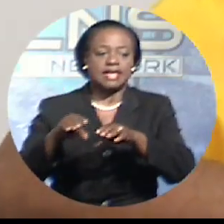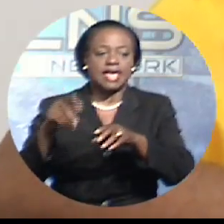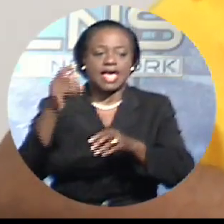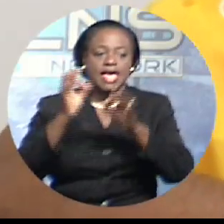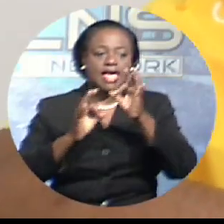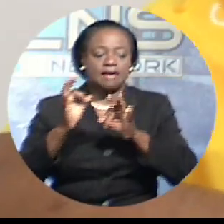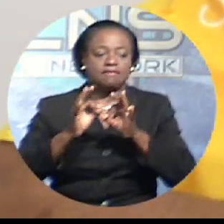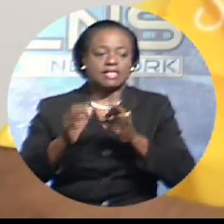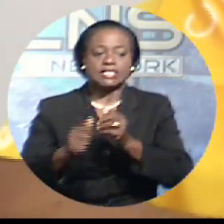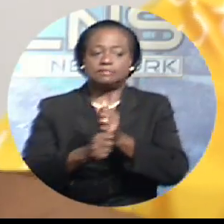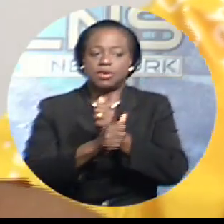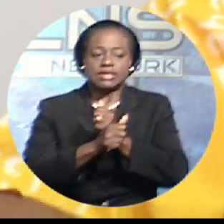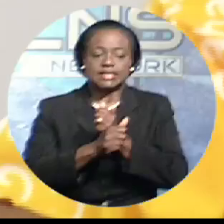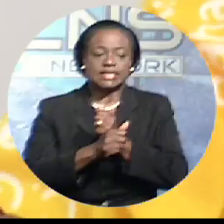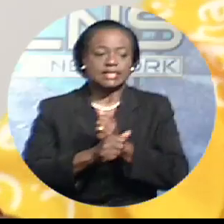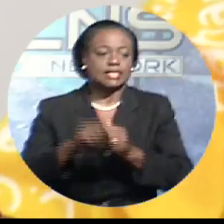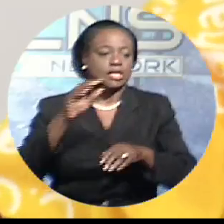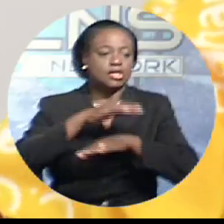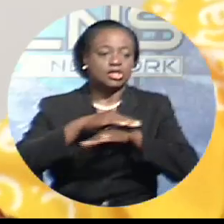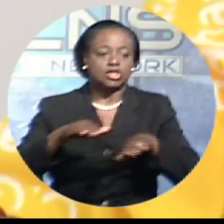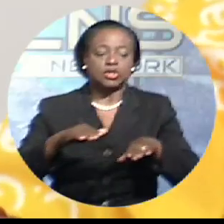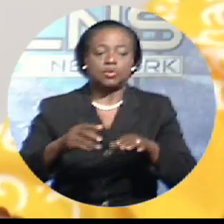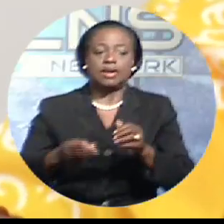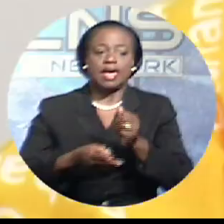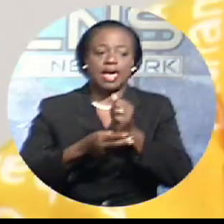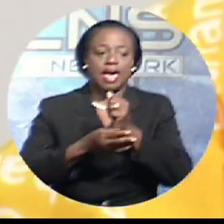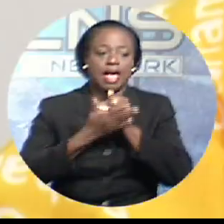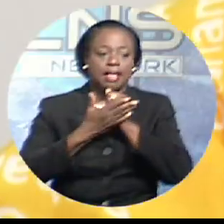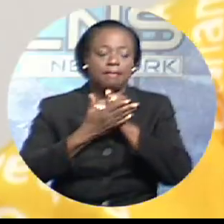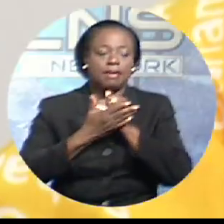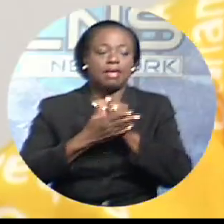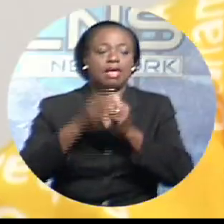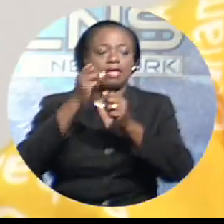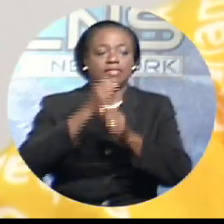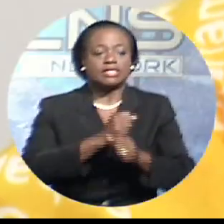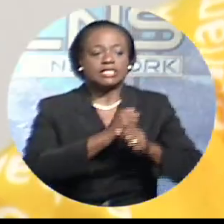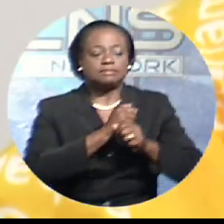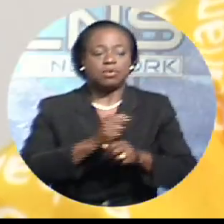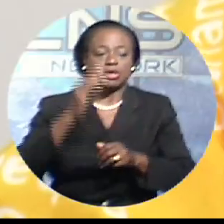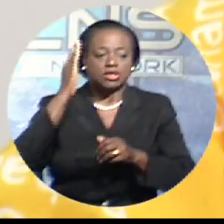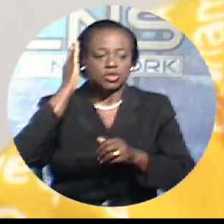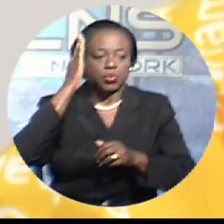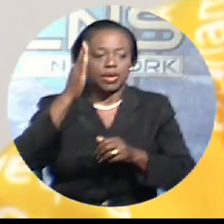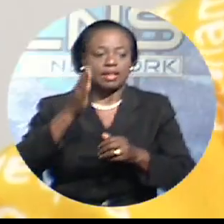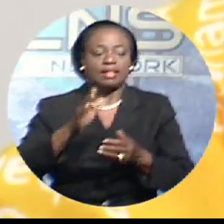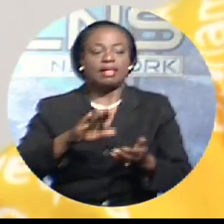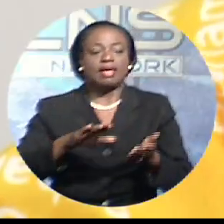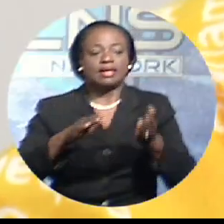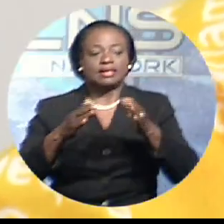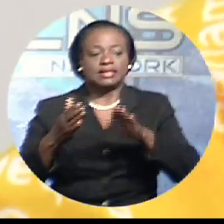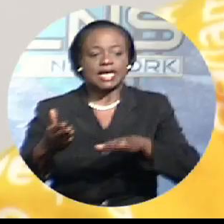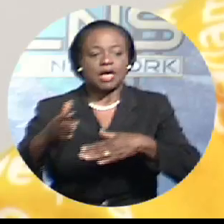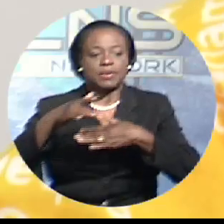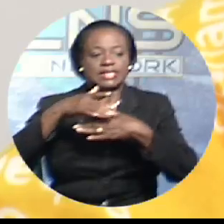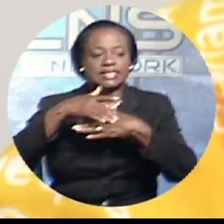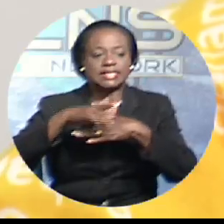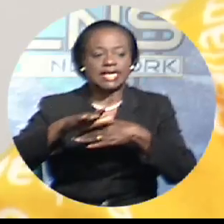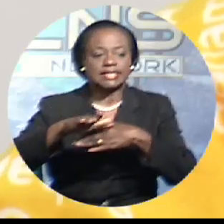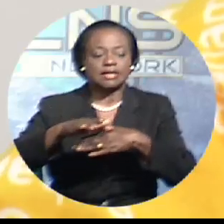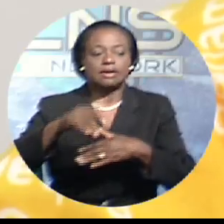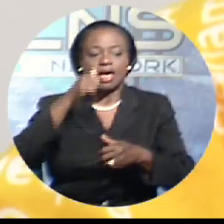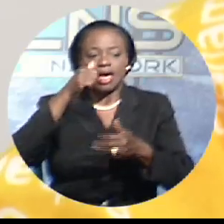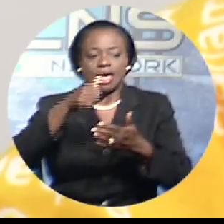to come on board, the sports will basically die. We sent this letter about a month ago asking for a